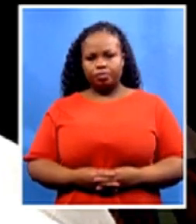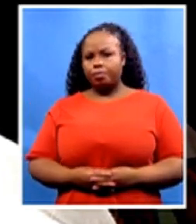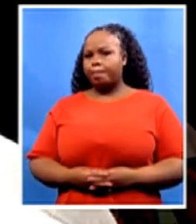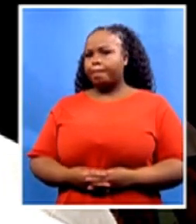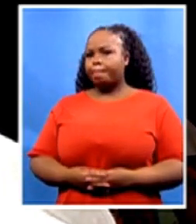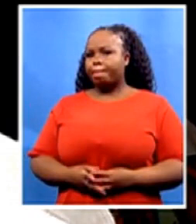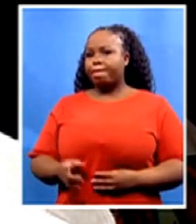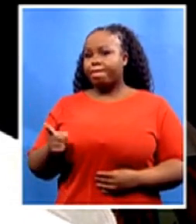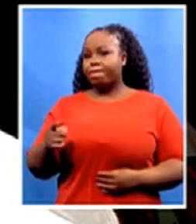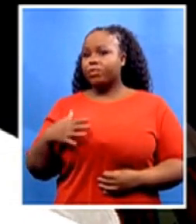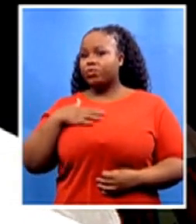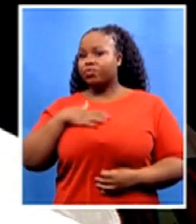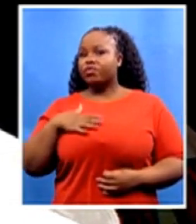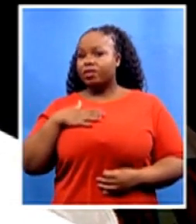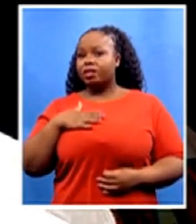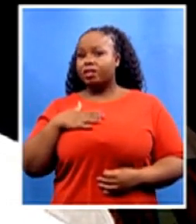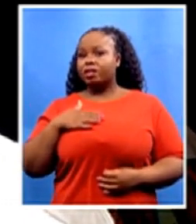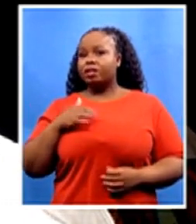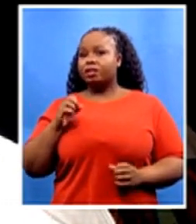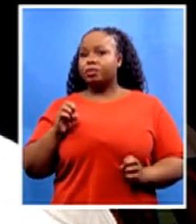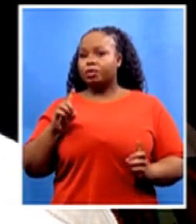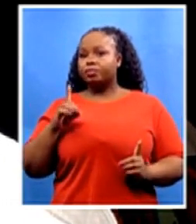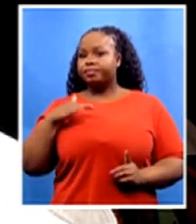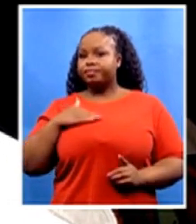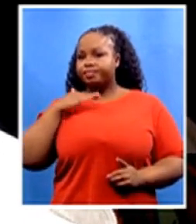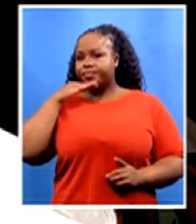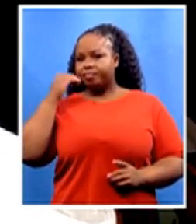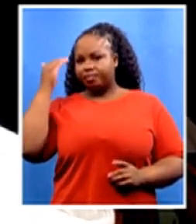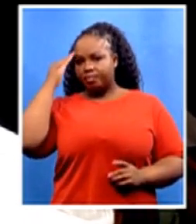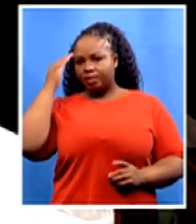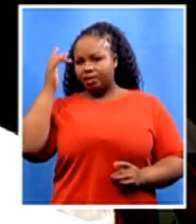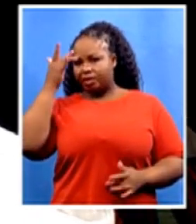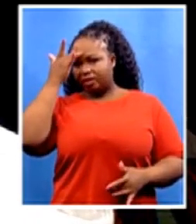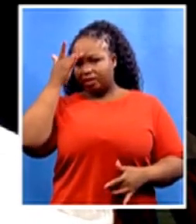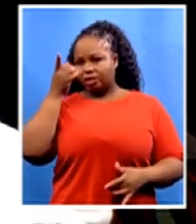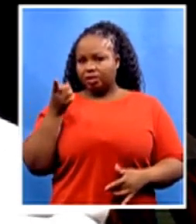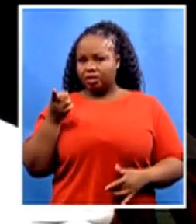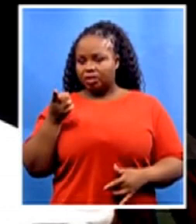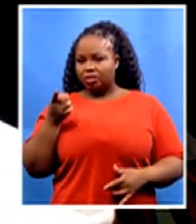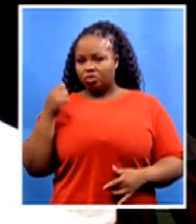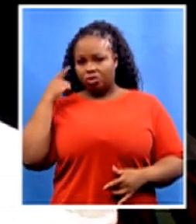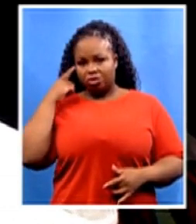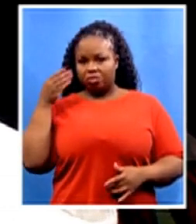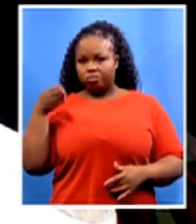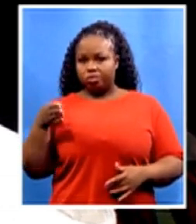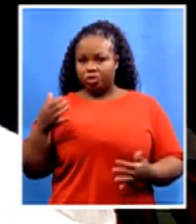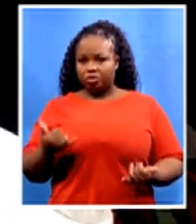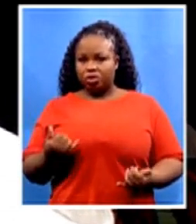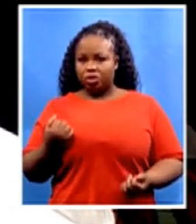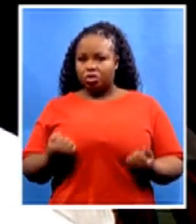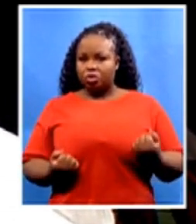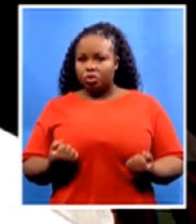about mental illness, we wouldn't be here today in this court today? Yes, I think so.